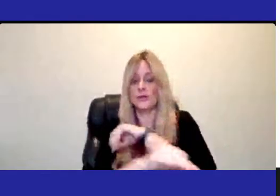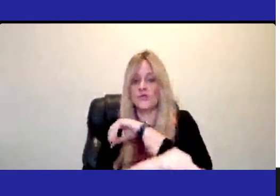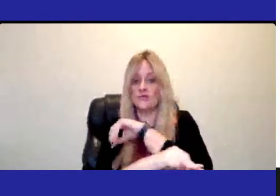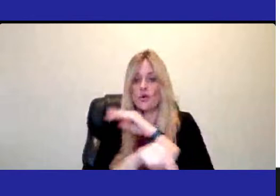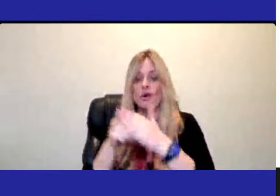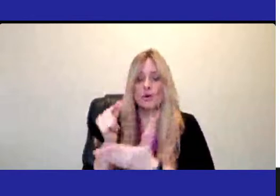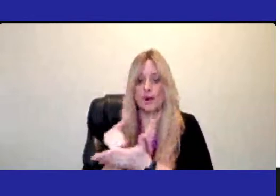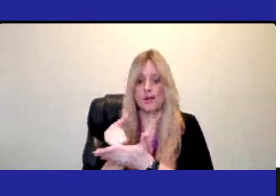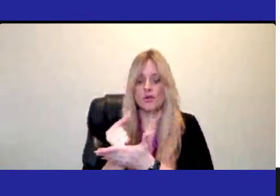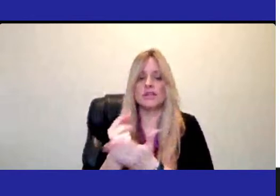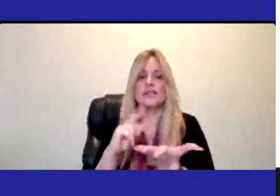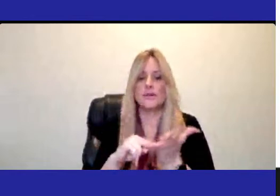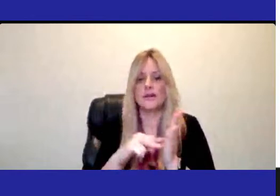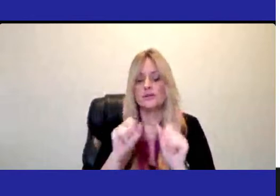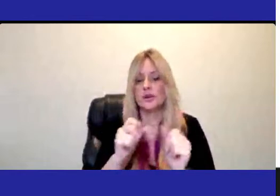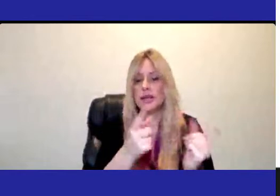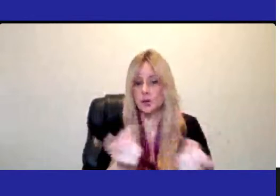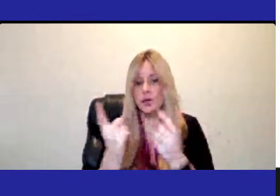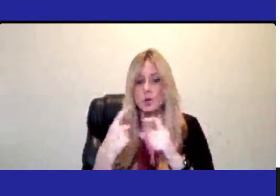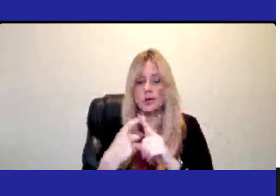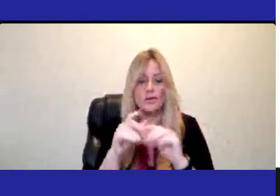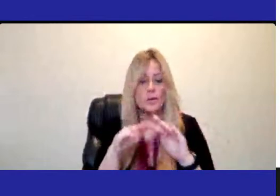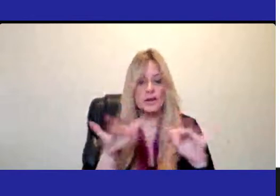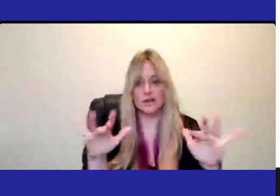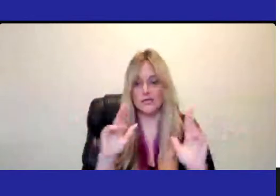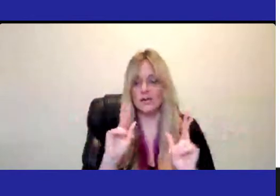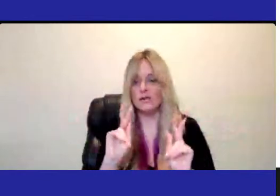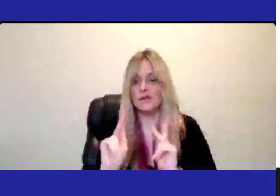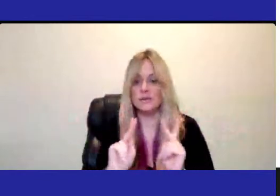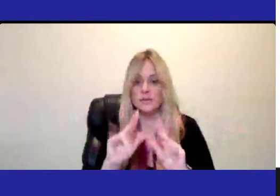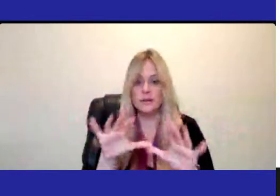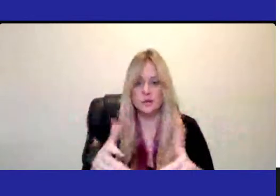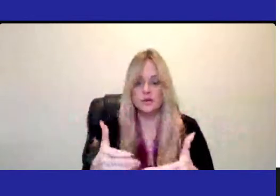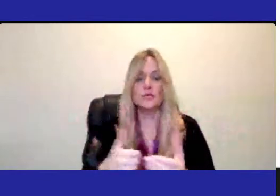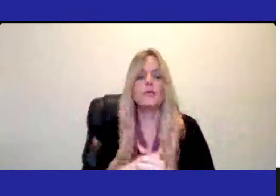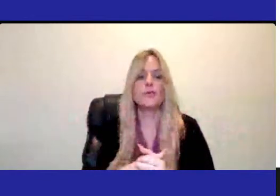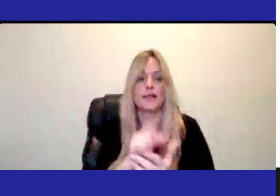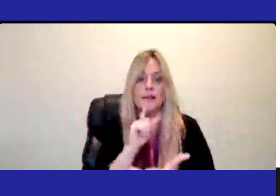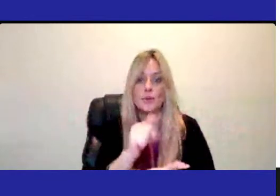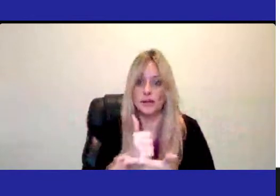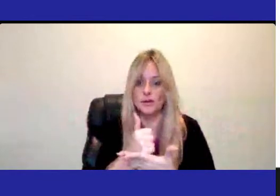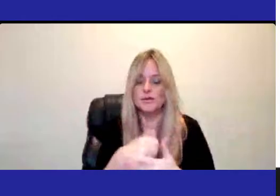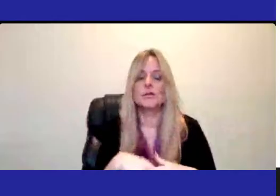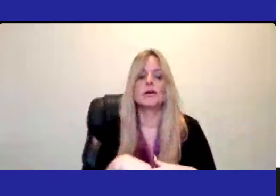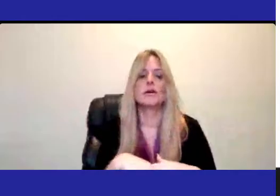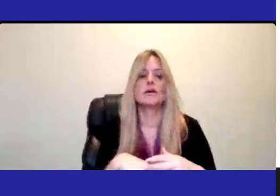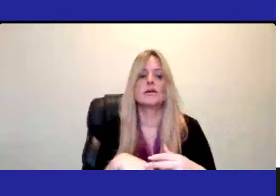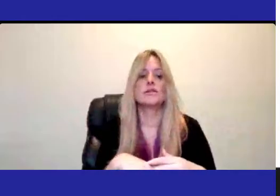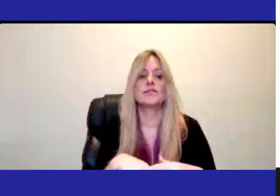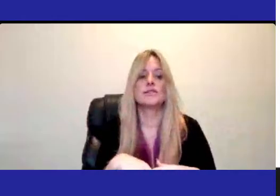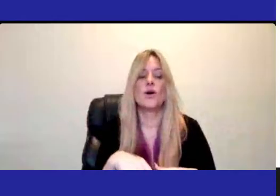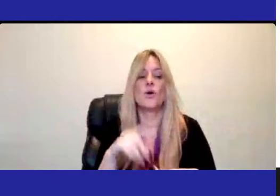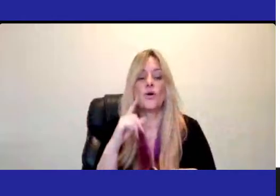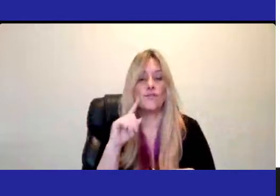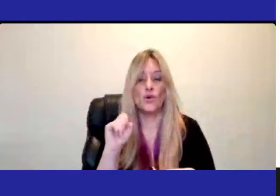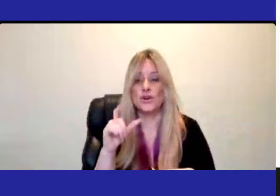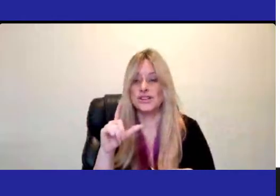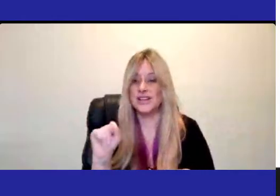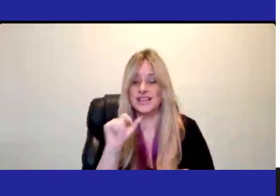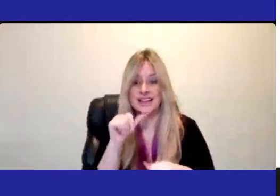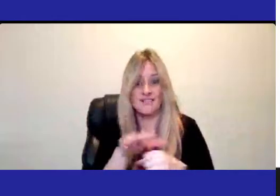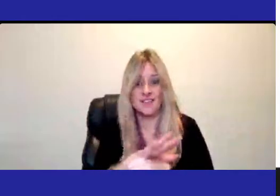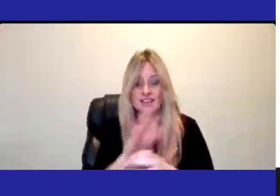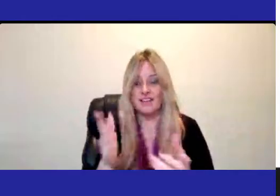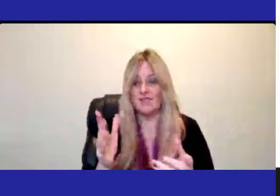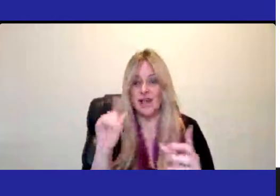from a diverse group of people, which has really helped us. In terms of not being able to fill slots, I have not heard that from all of